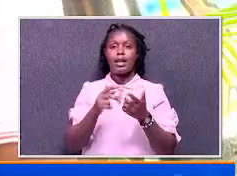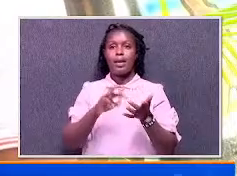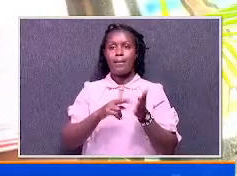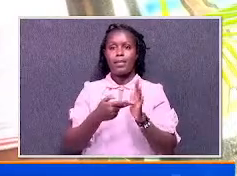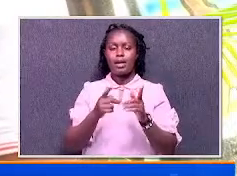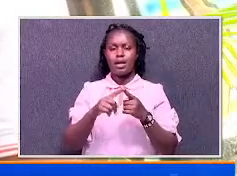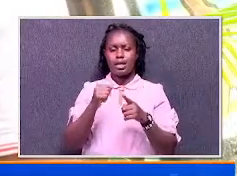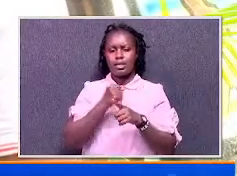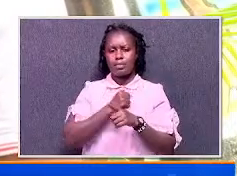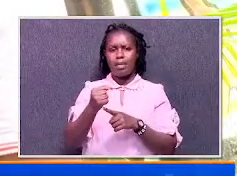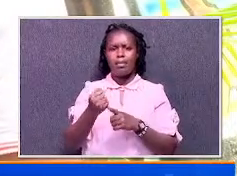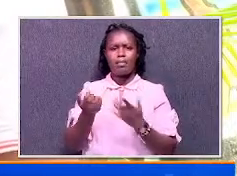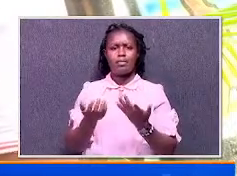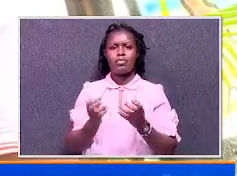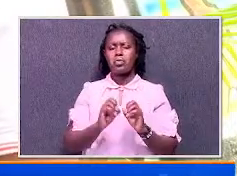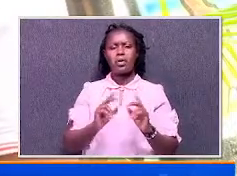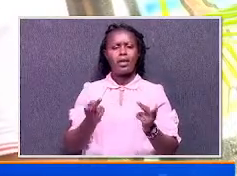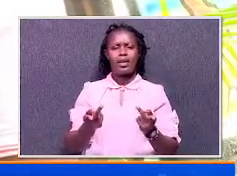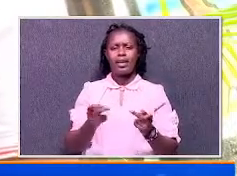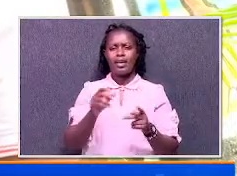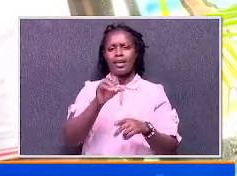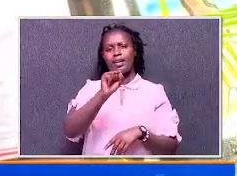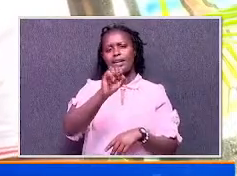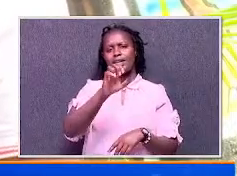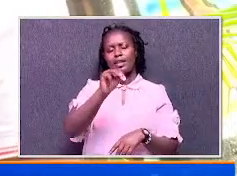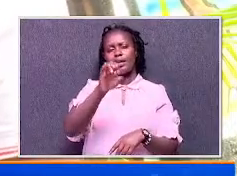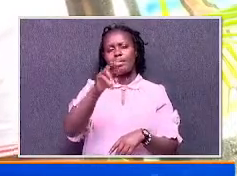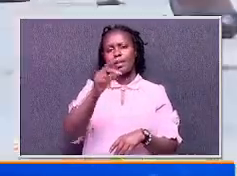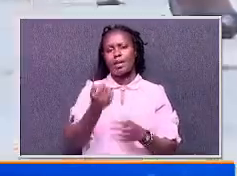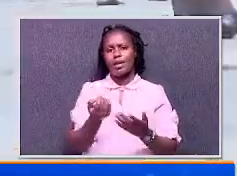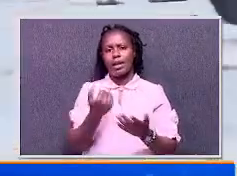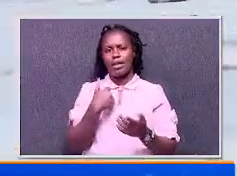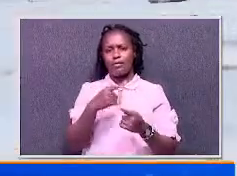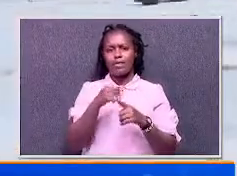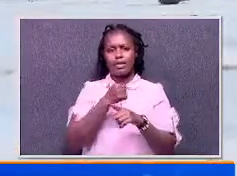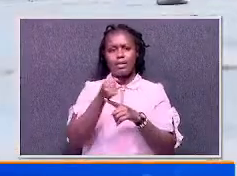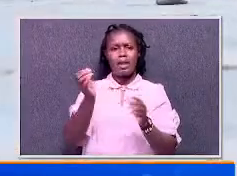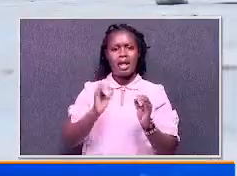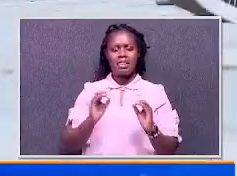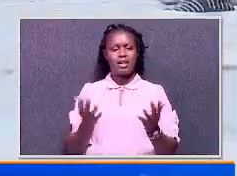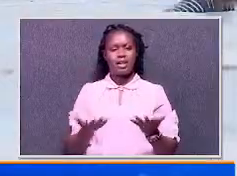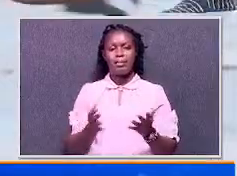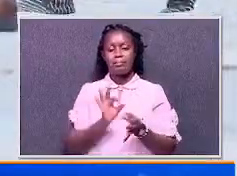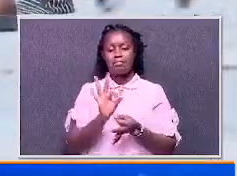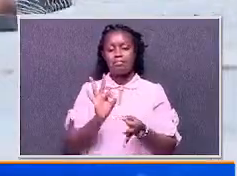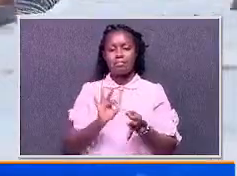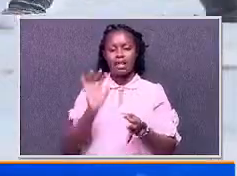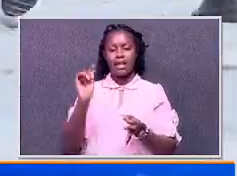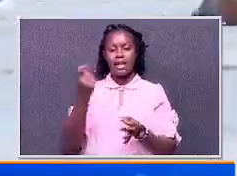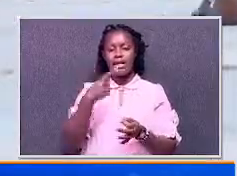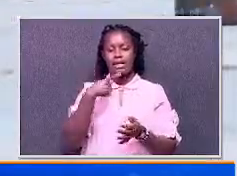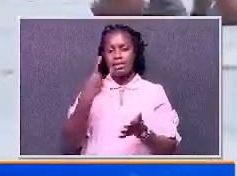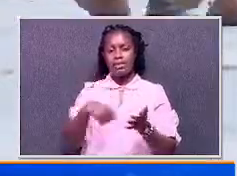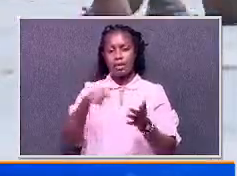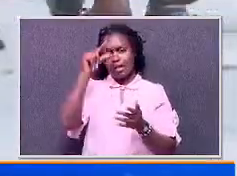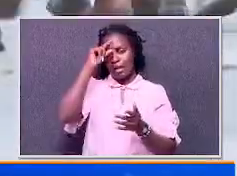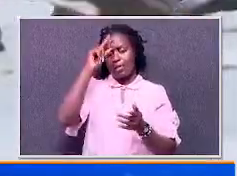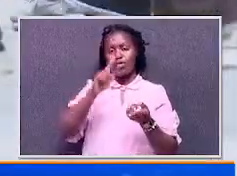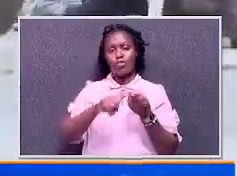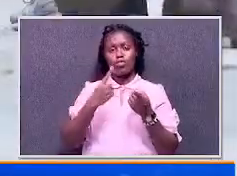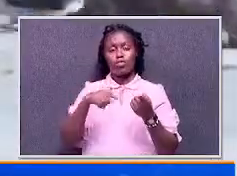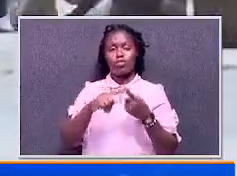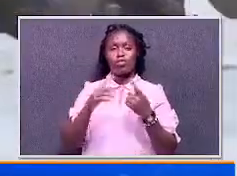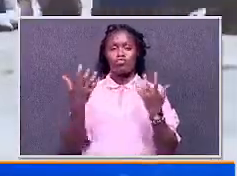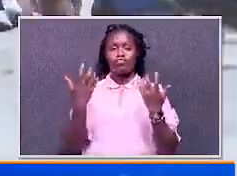don't have. The semen is the same. The semen does not contain the sperm. Experts in Kenya are now calling on the government to